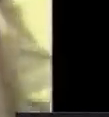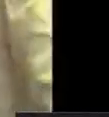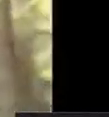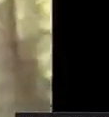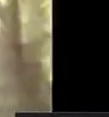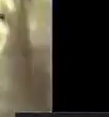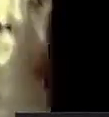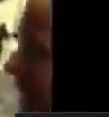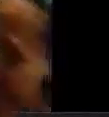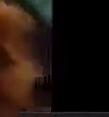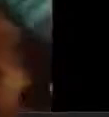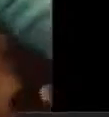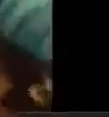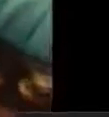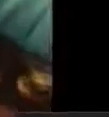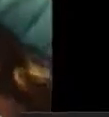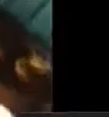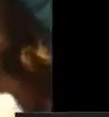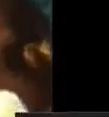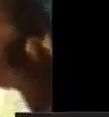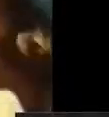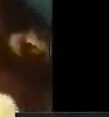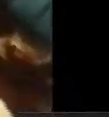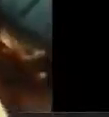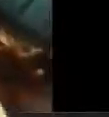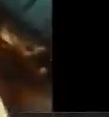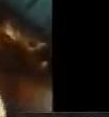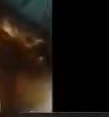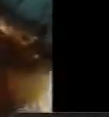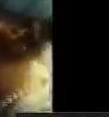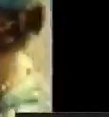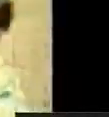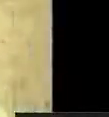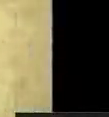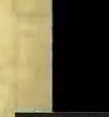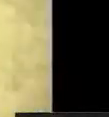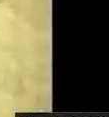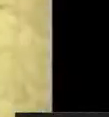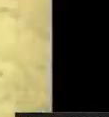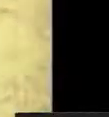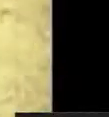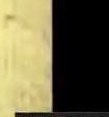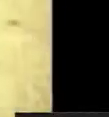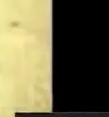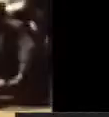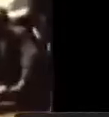After that, he introduces them to the Speaker of the House and other officials.